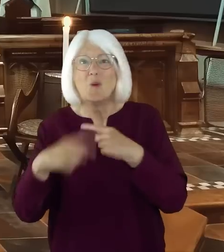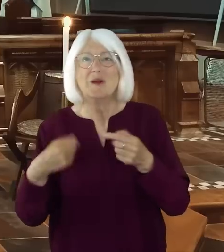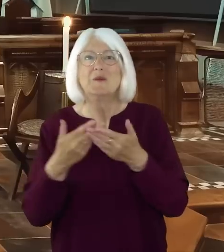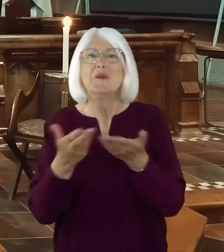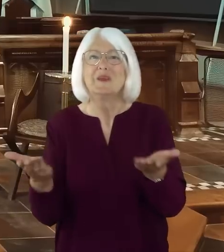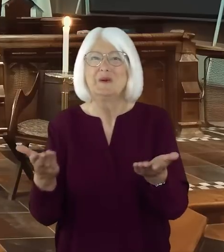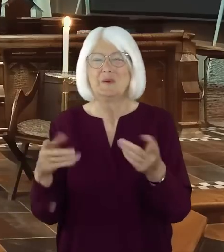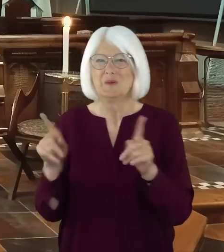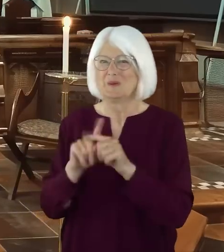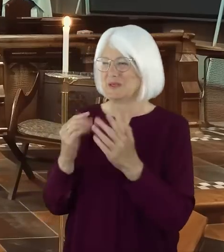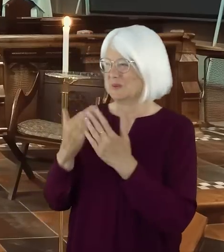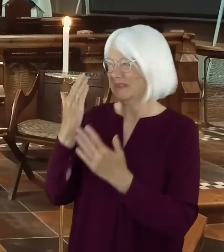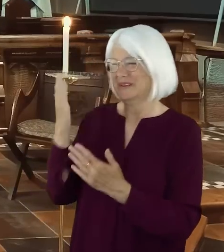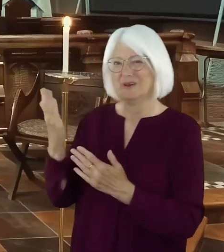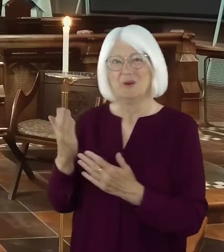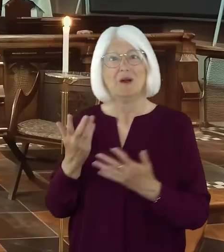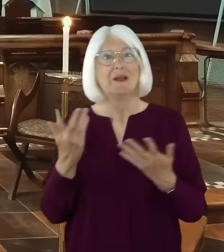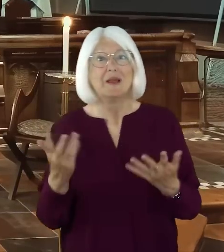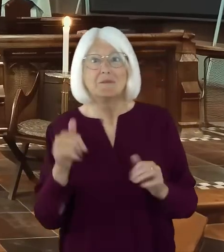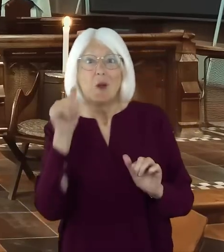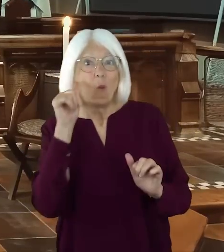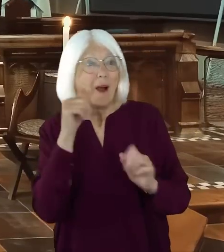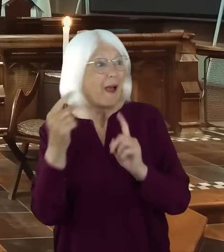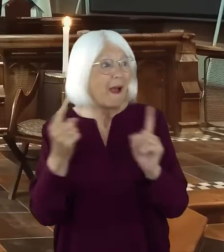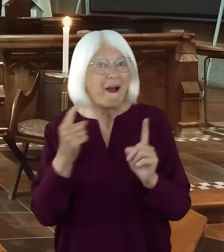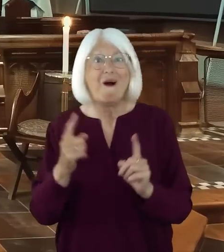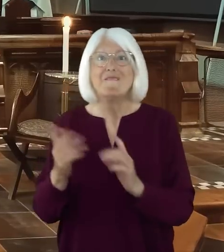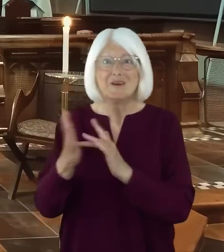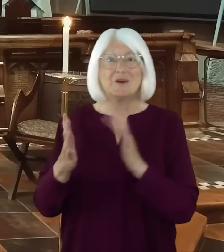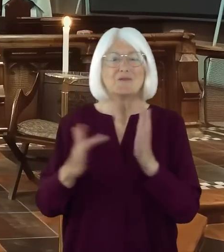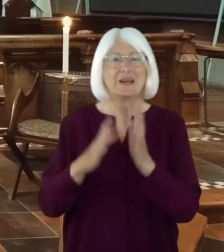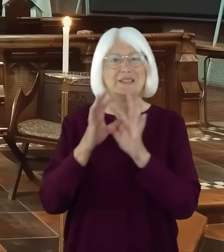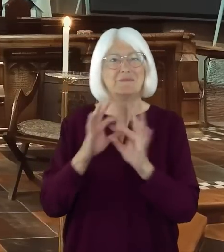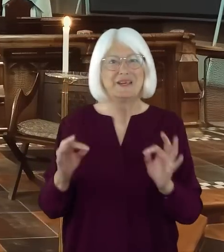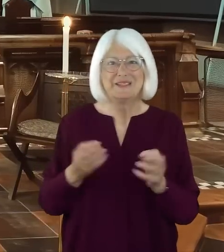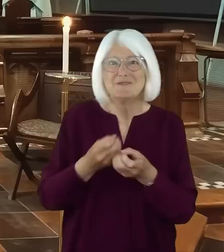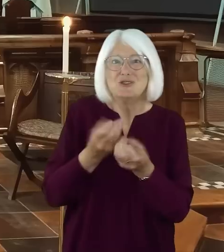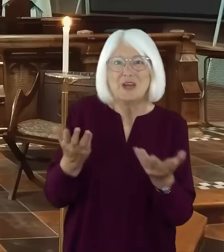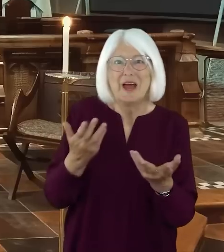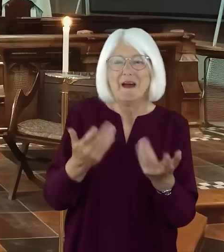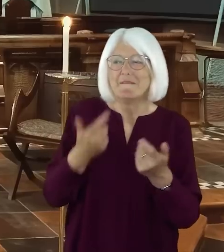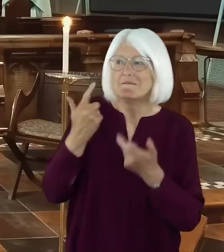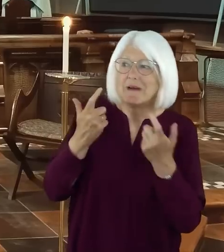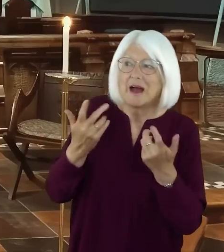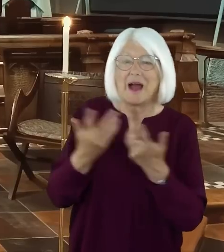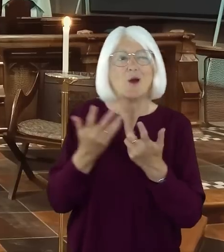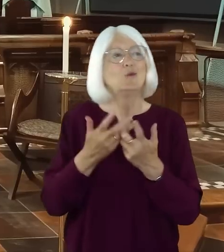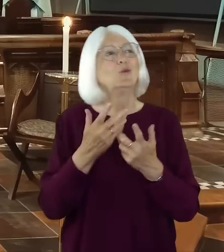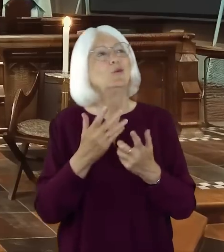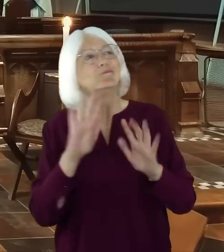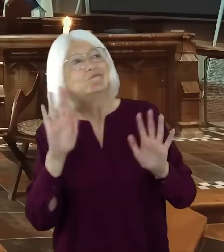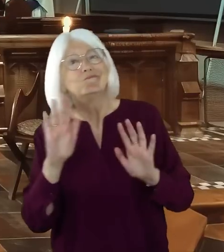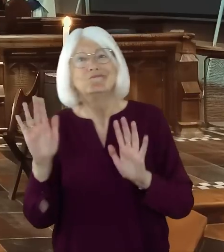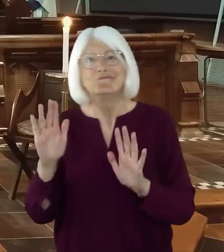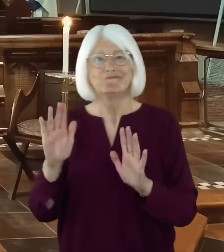you. And also with you. So wherever we are, let's be aware of that peace of Christ shared with us, and find ways to share that peace with